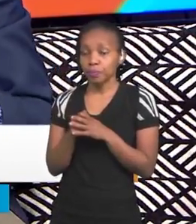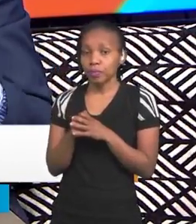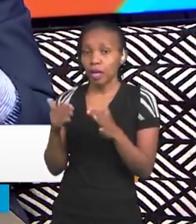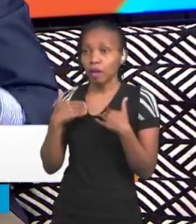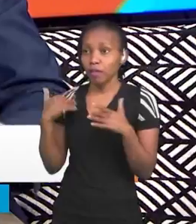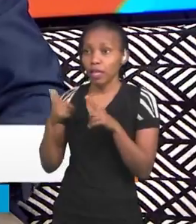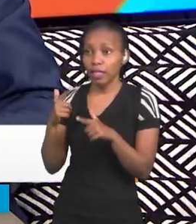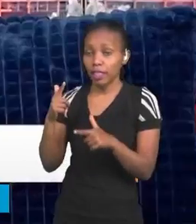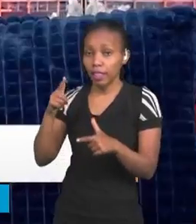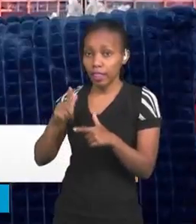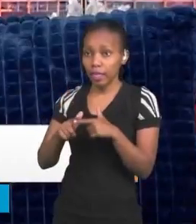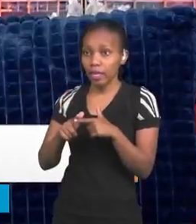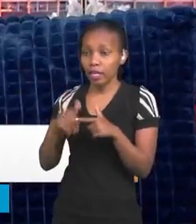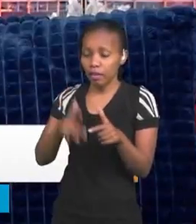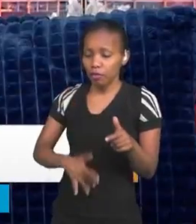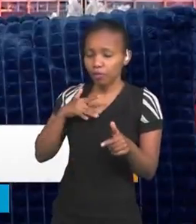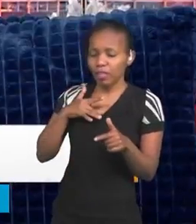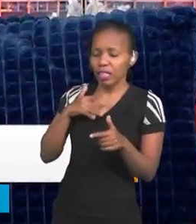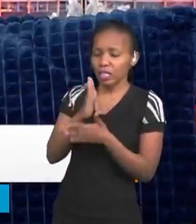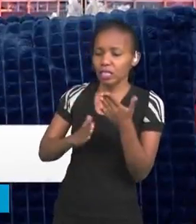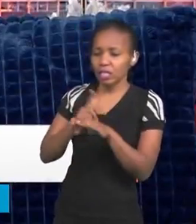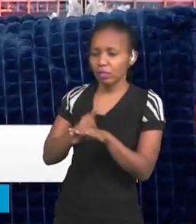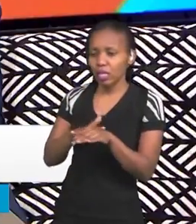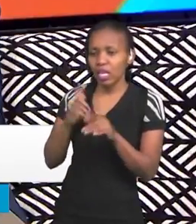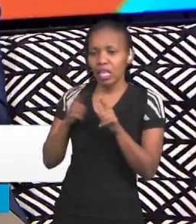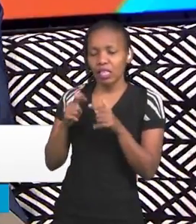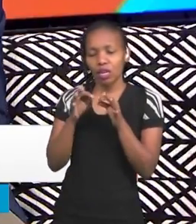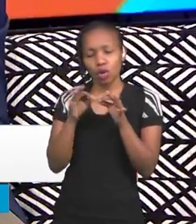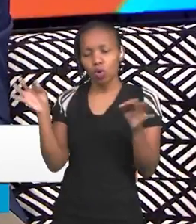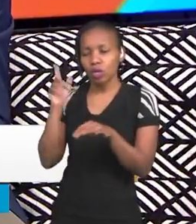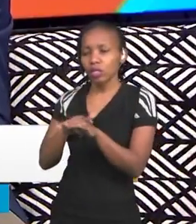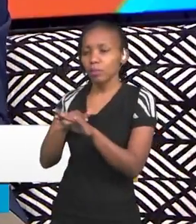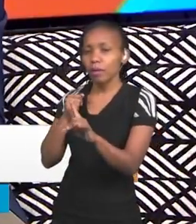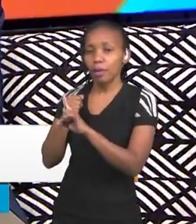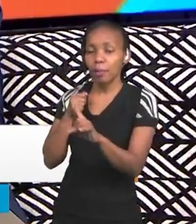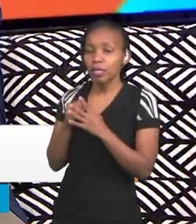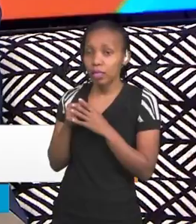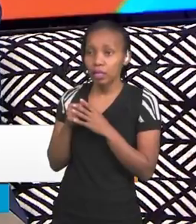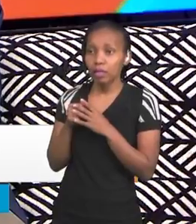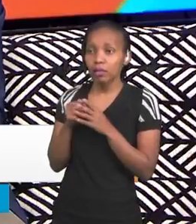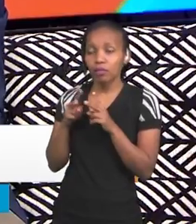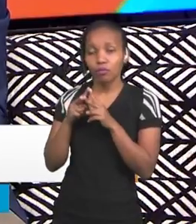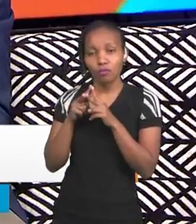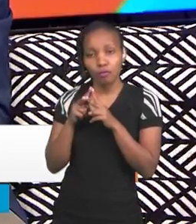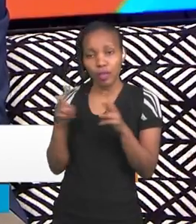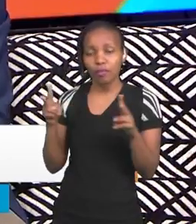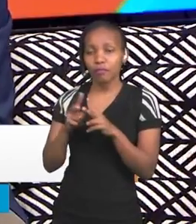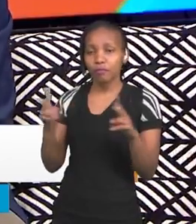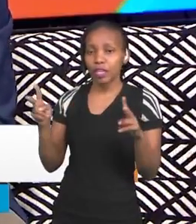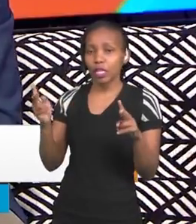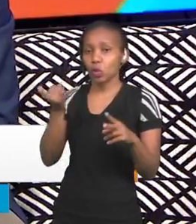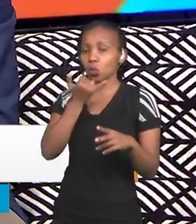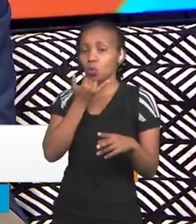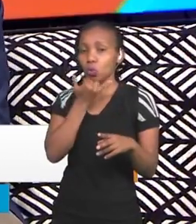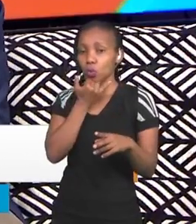might feel this way for some time, but the long-term impact of what you're using mm-hmm. will actually be very, very harsh